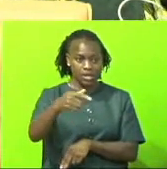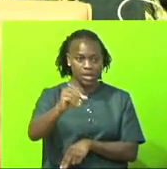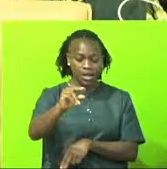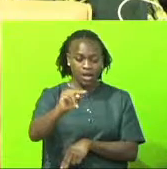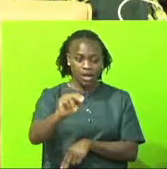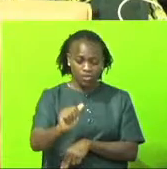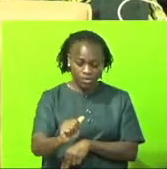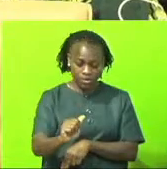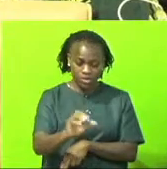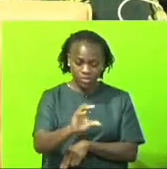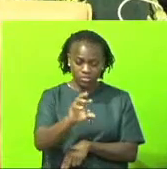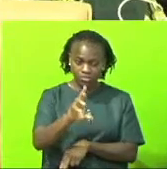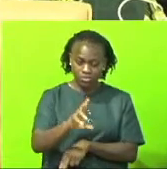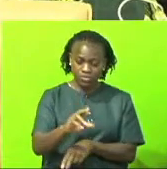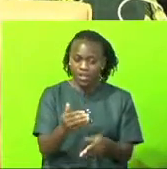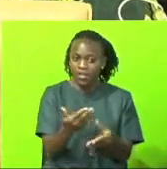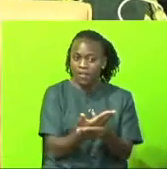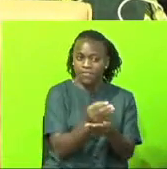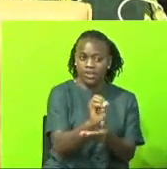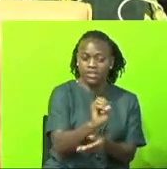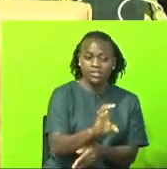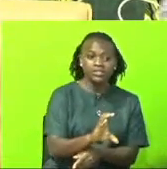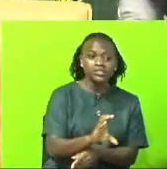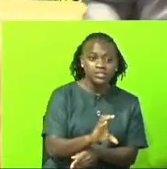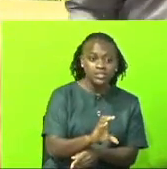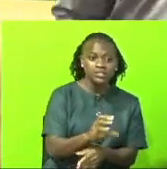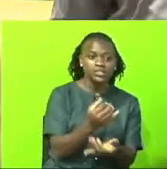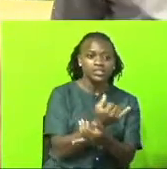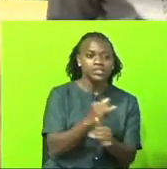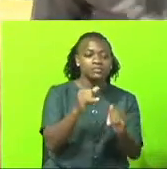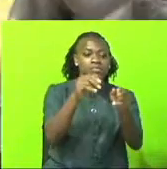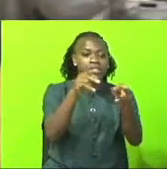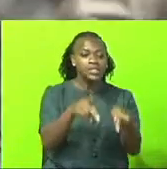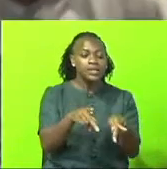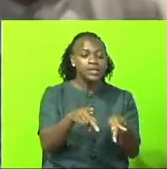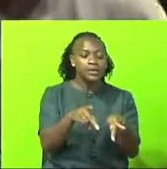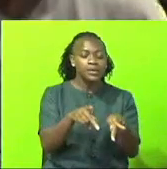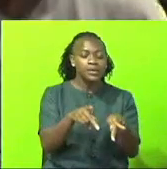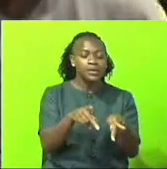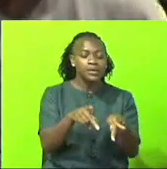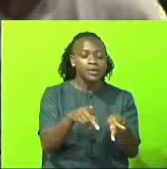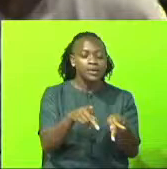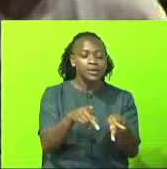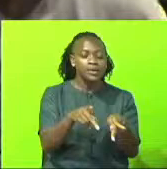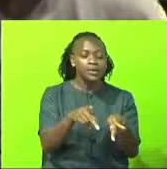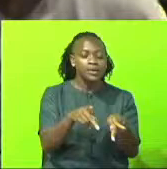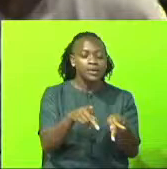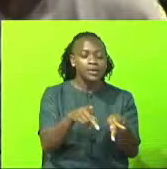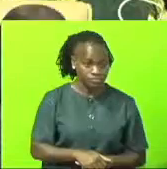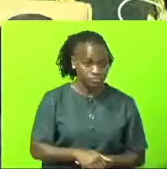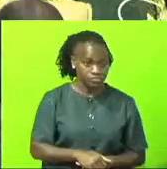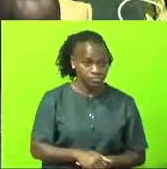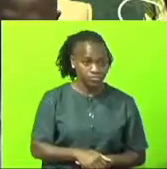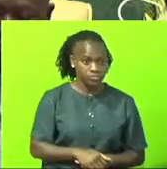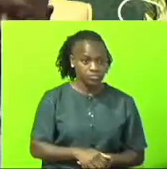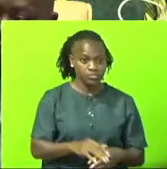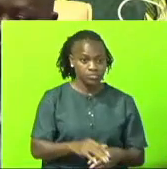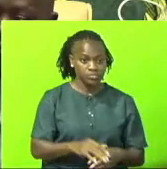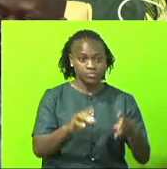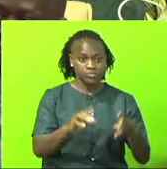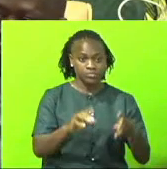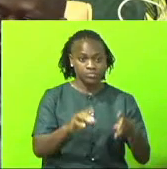has filed with the Electoral Commission to contest as an independent candidate. So, Speaker, the Honorable Kojo